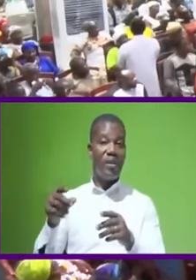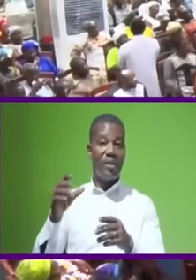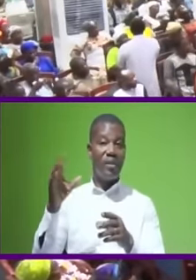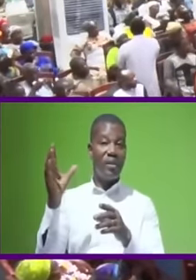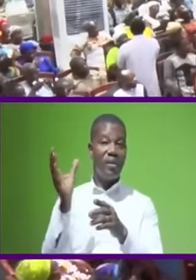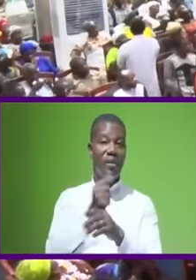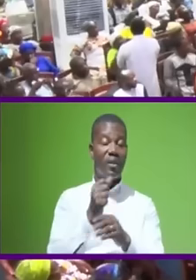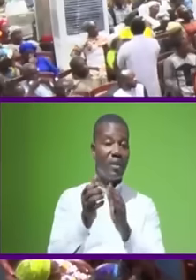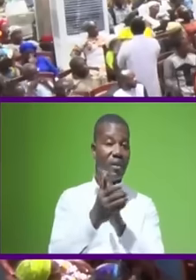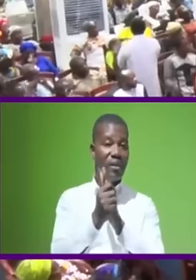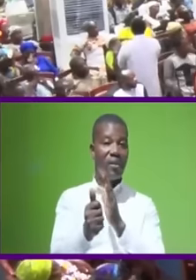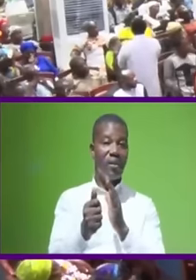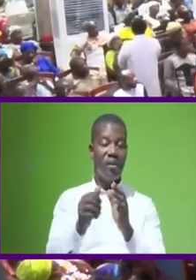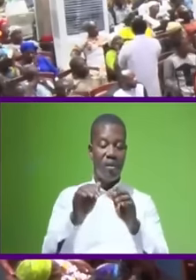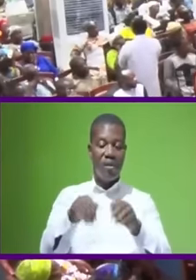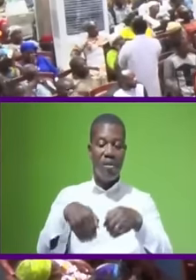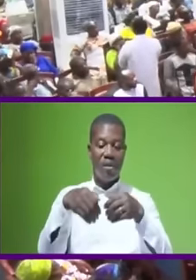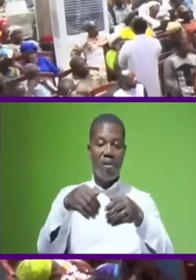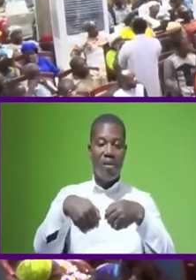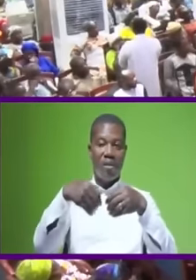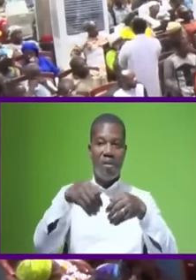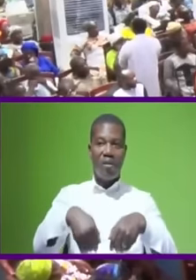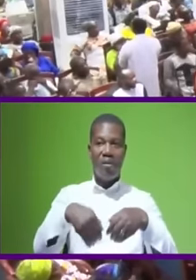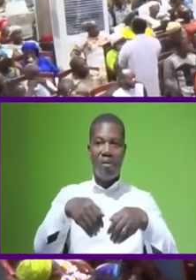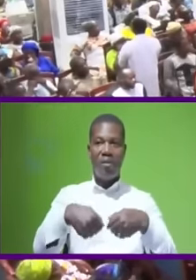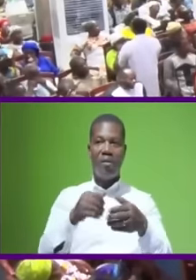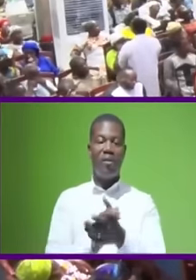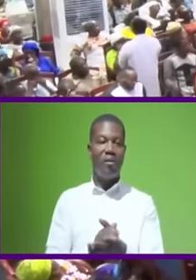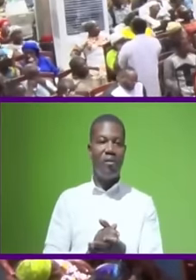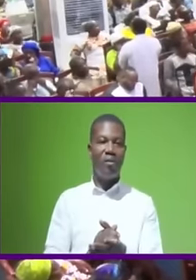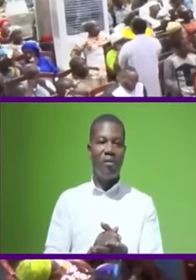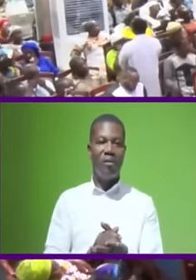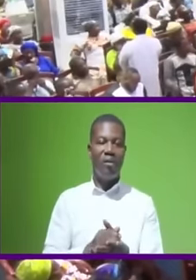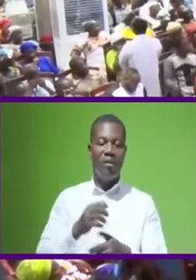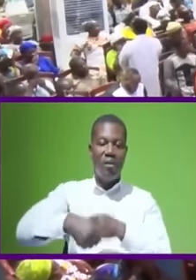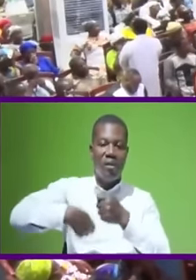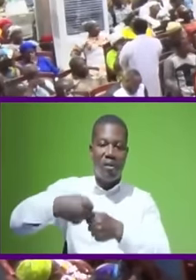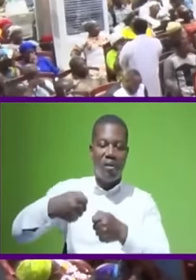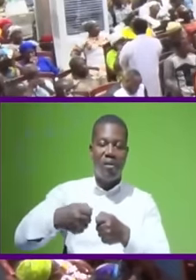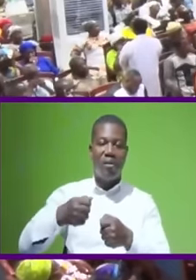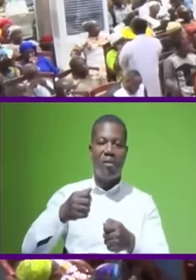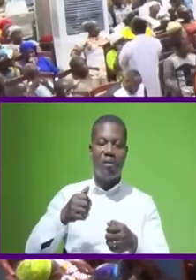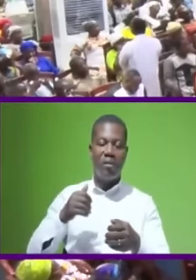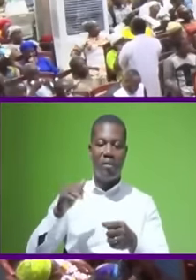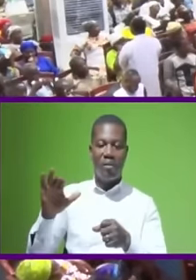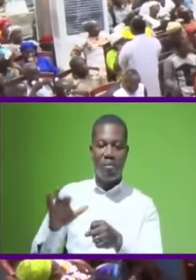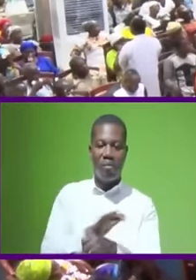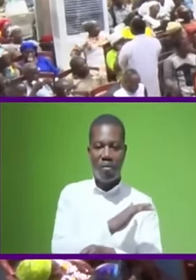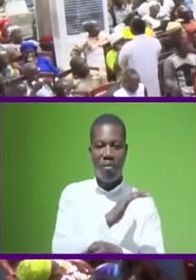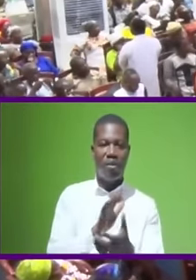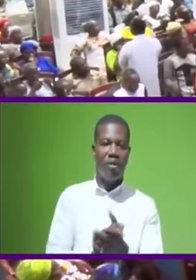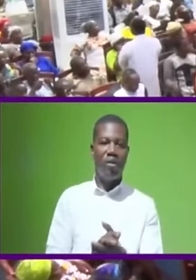but for the scripture says that when one received his, he tied it up and buried it in the